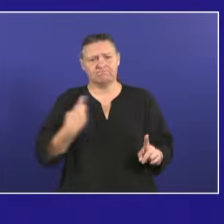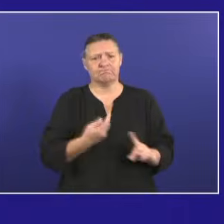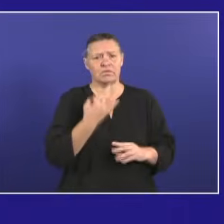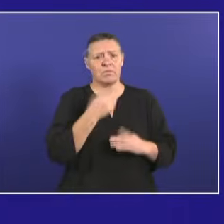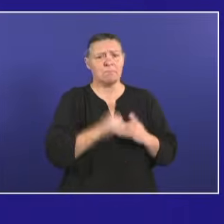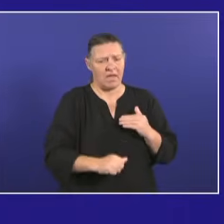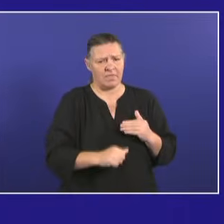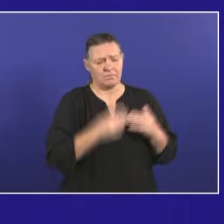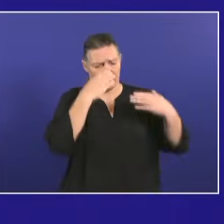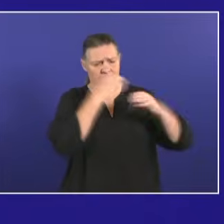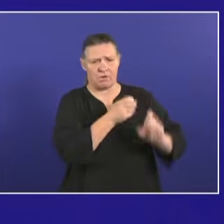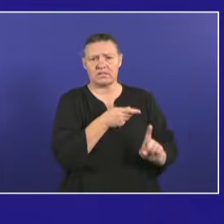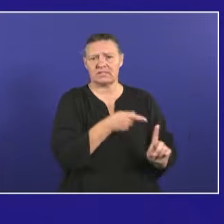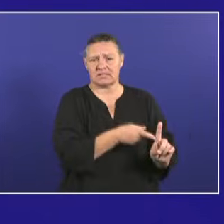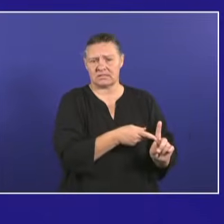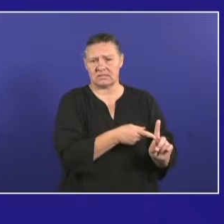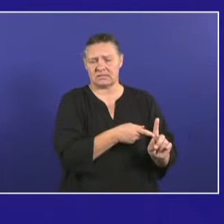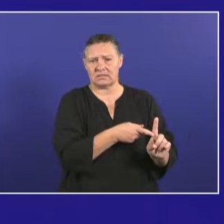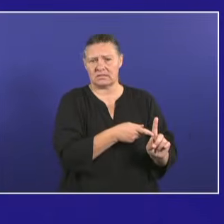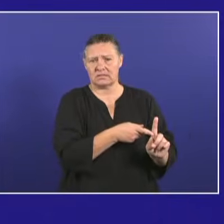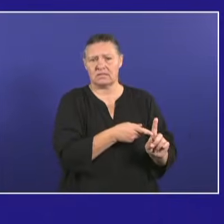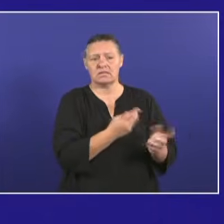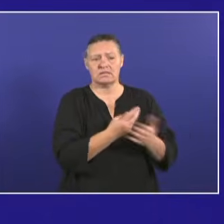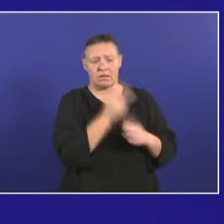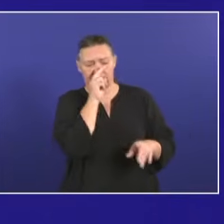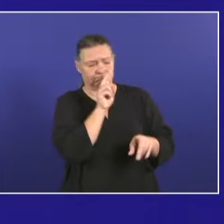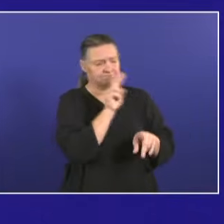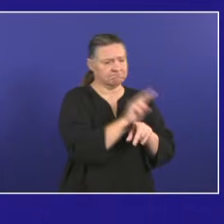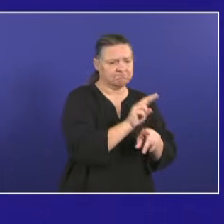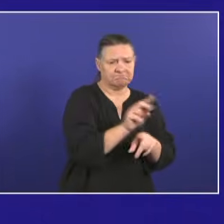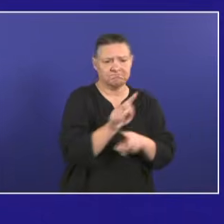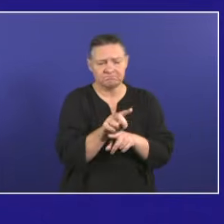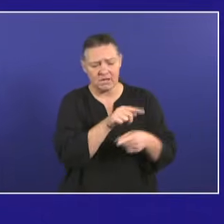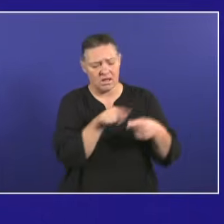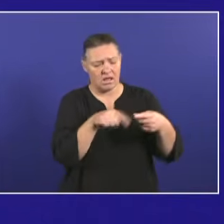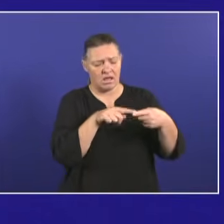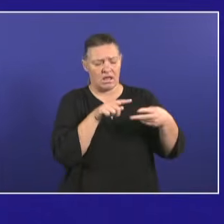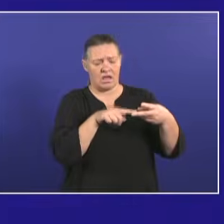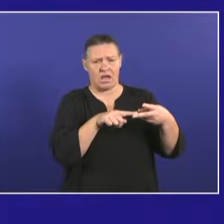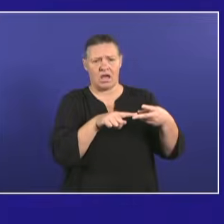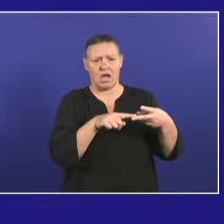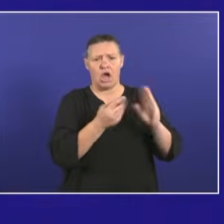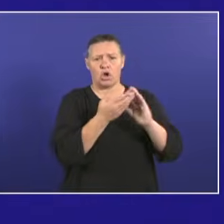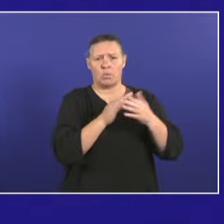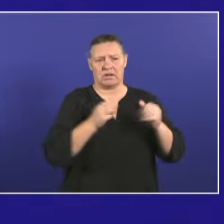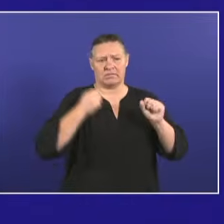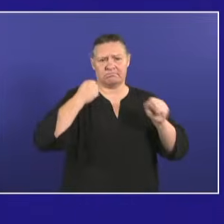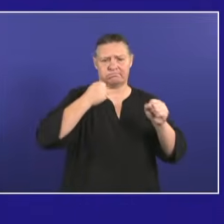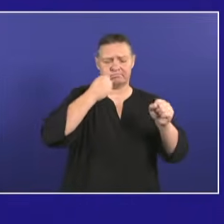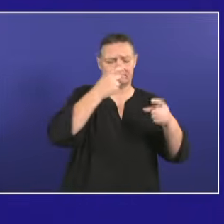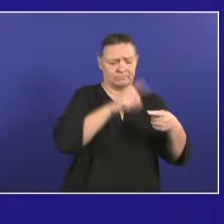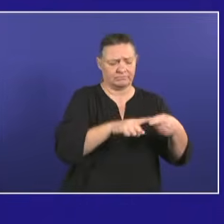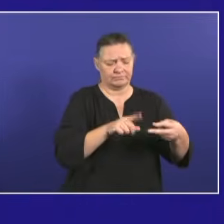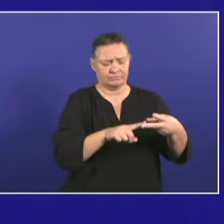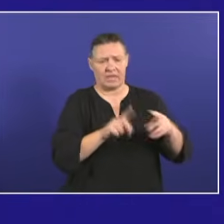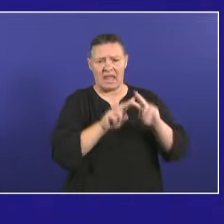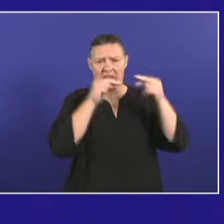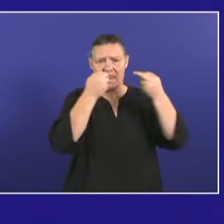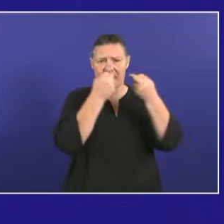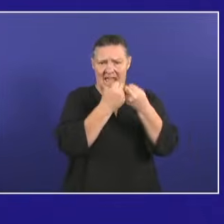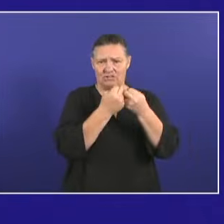3 months, up to and including oversight visits, community pickets across provinces, and a National Day of